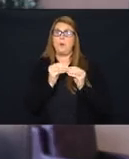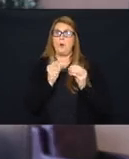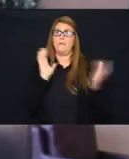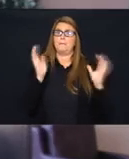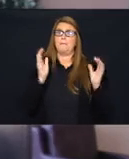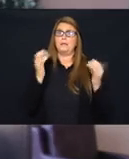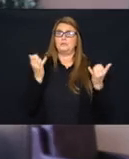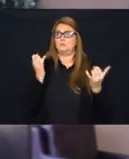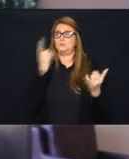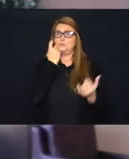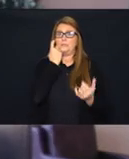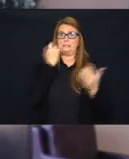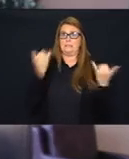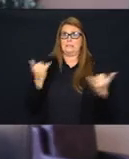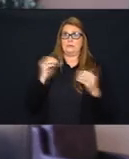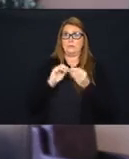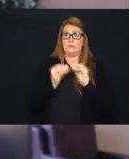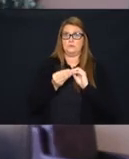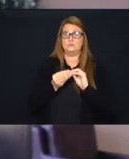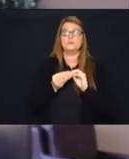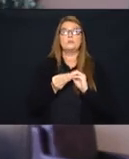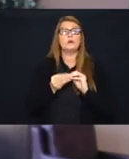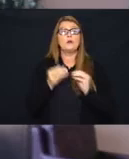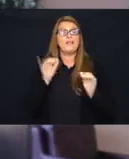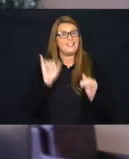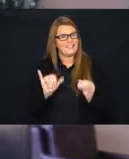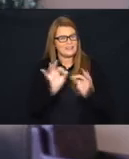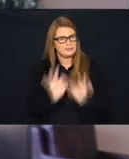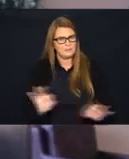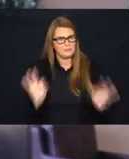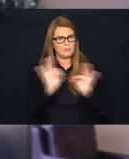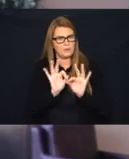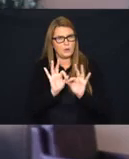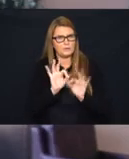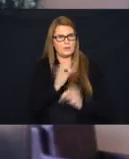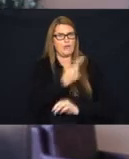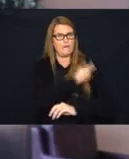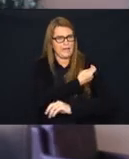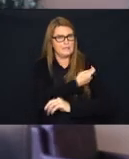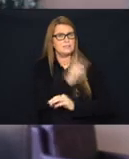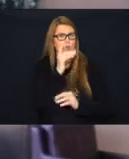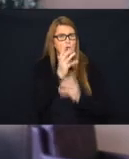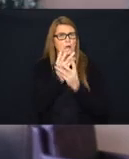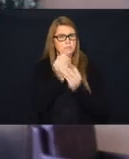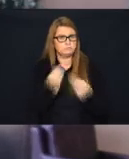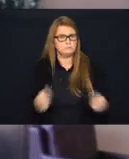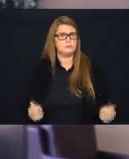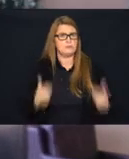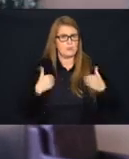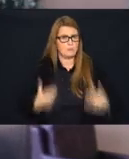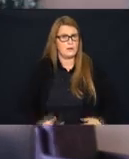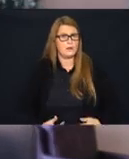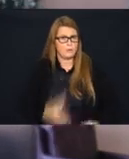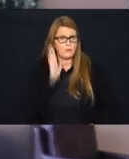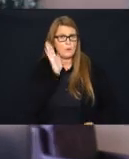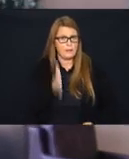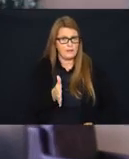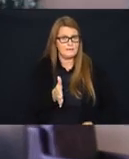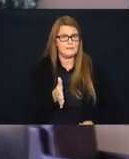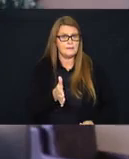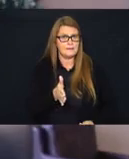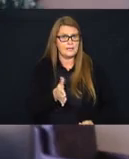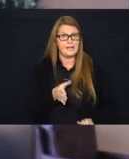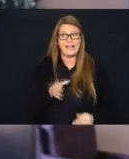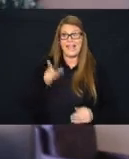And we know that it's really important because the vaccines do lose some of their potency for our most